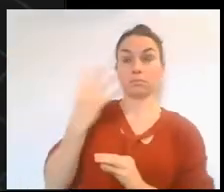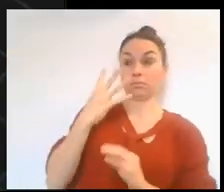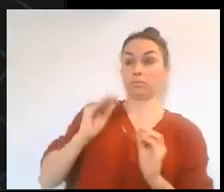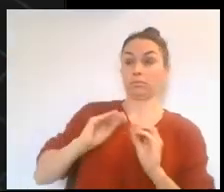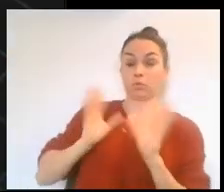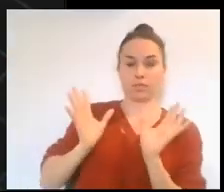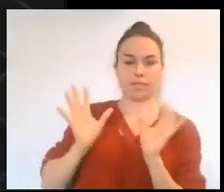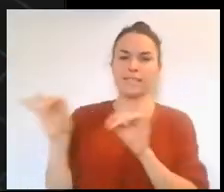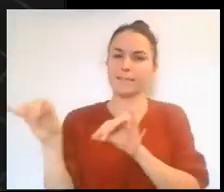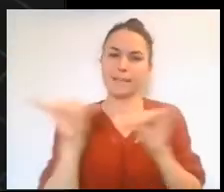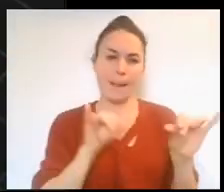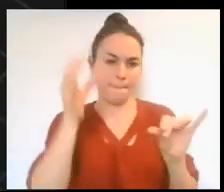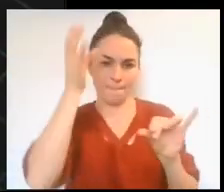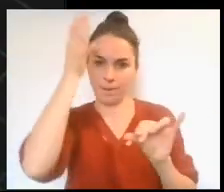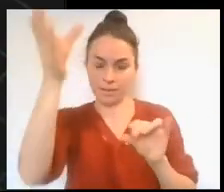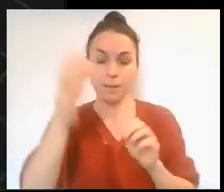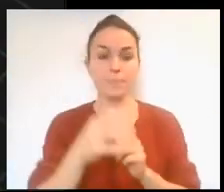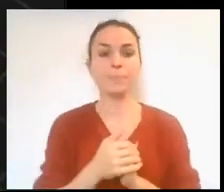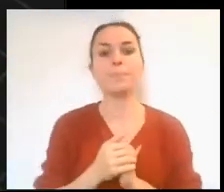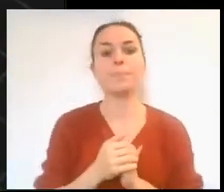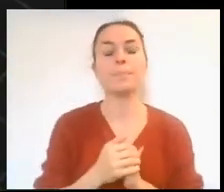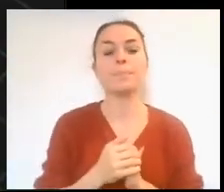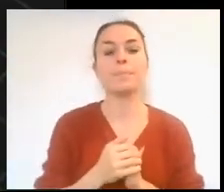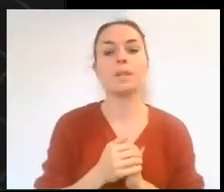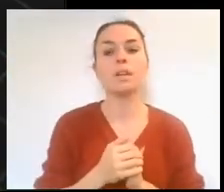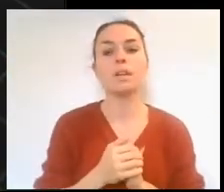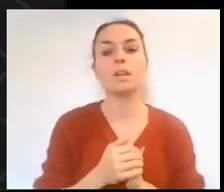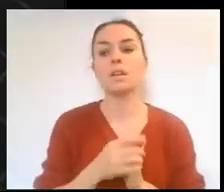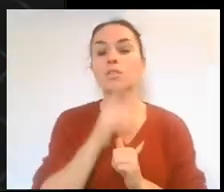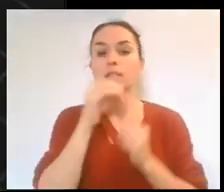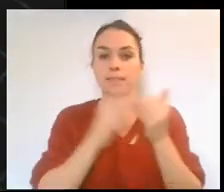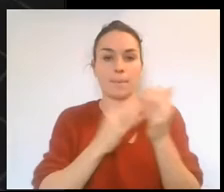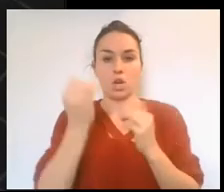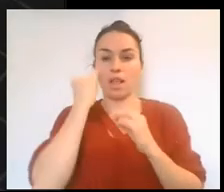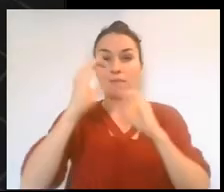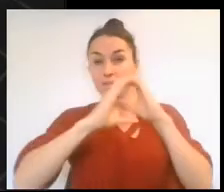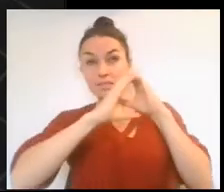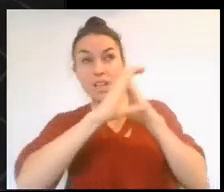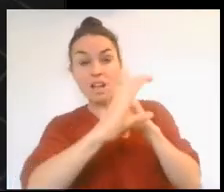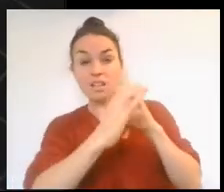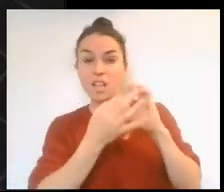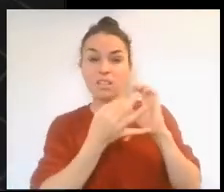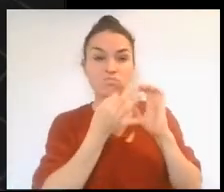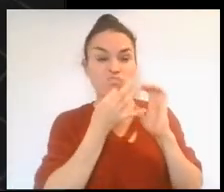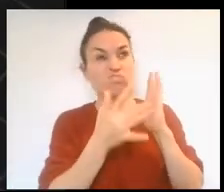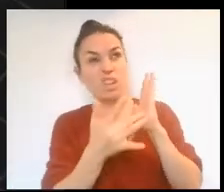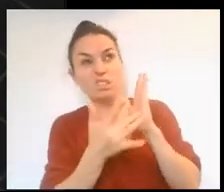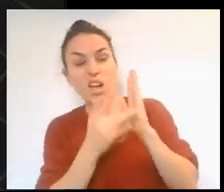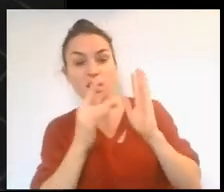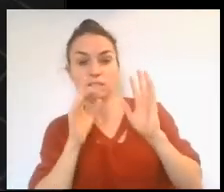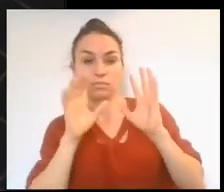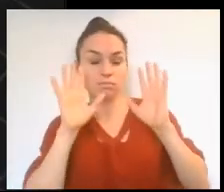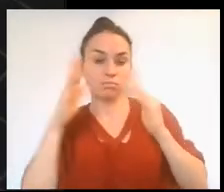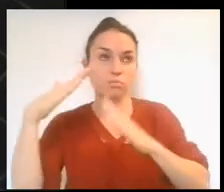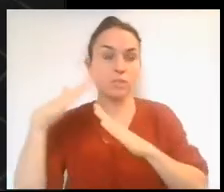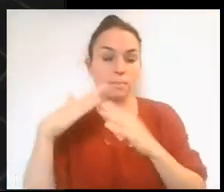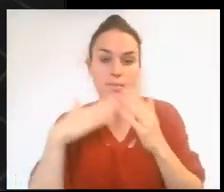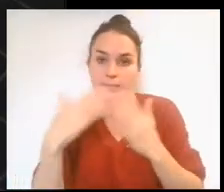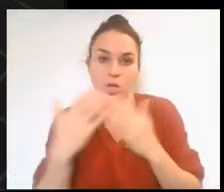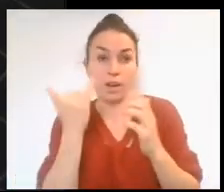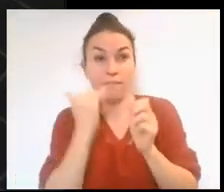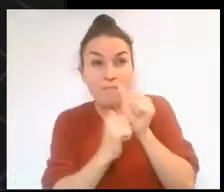largest telescopes, before the object becomes too faint to see. And in the case of the largest